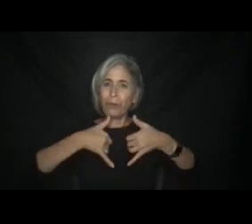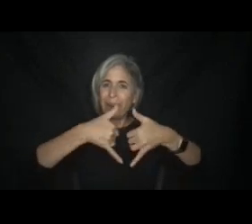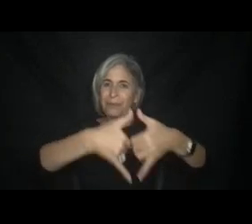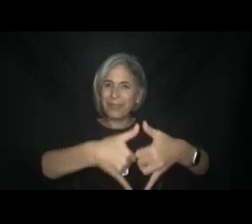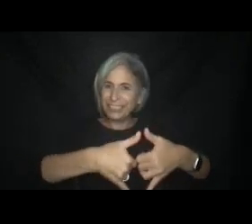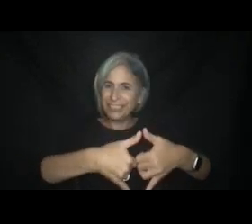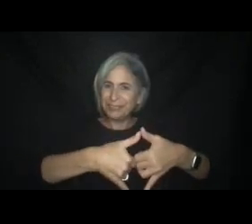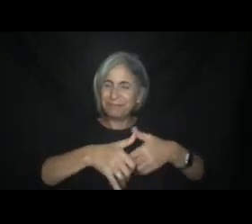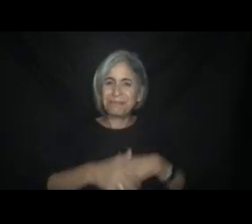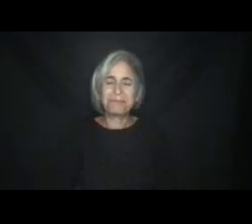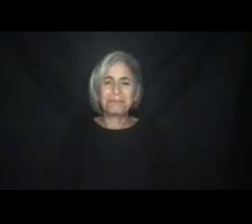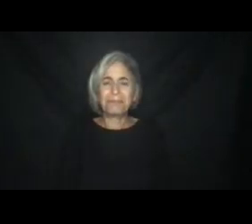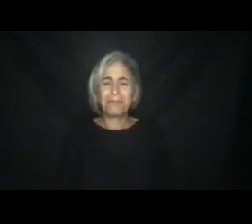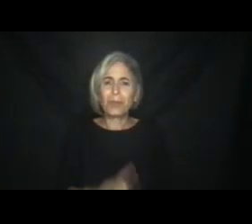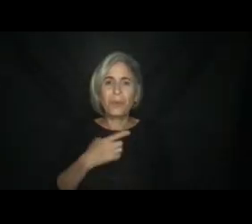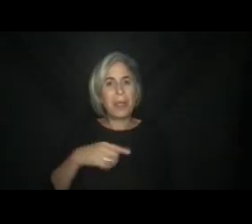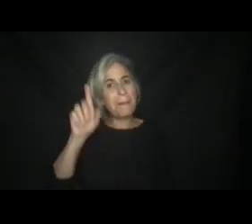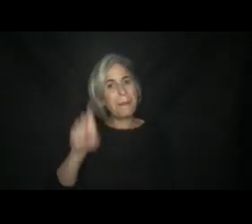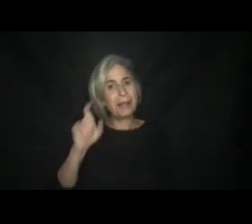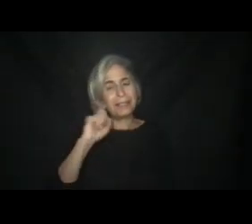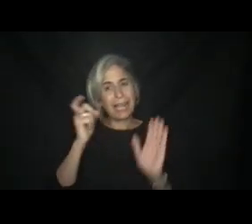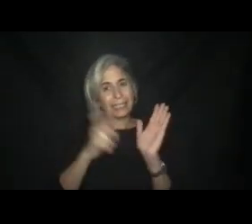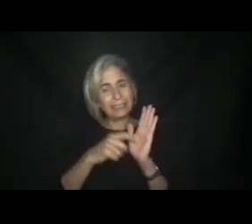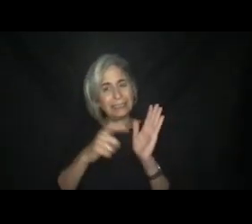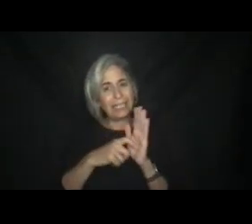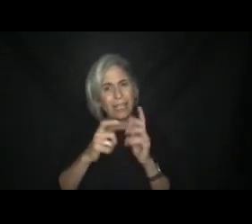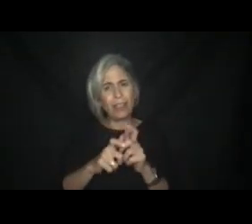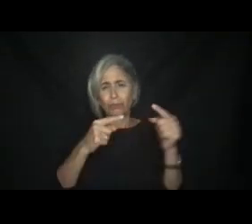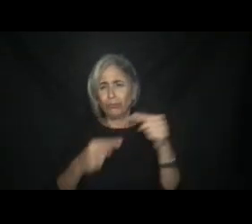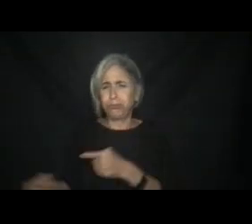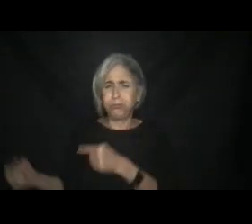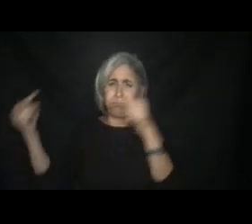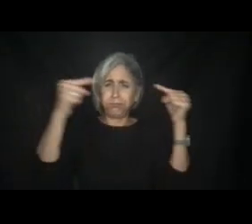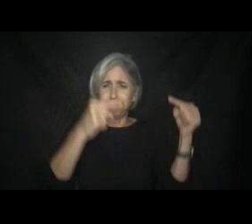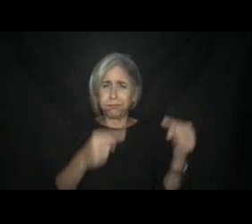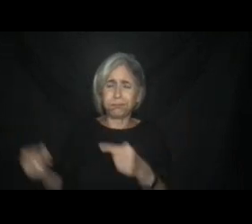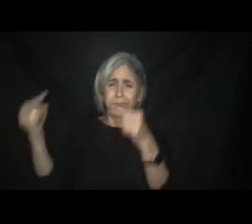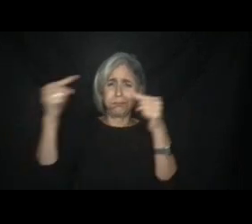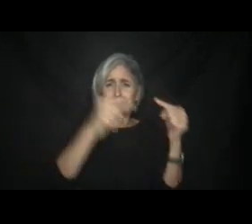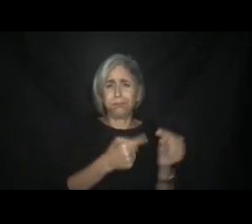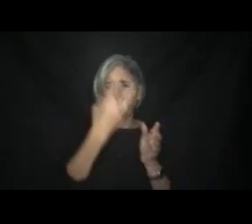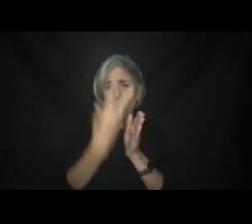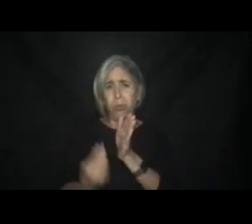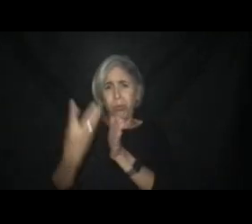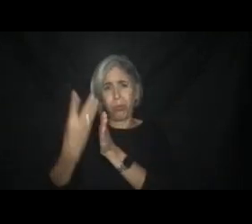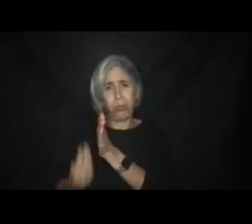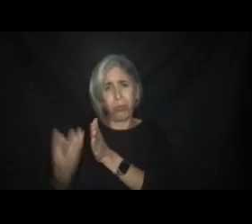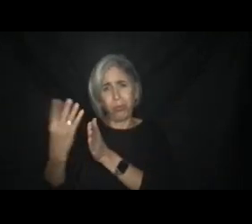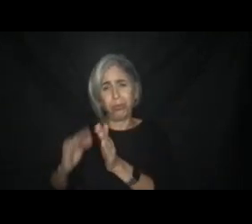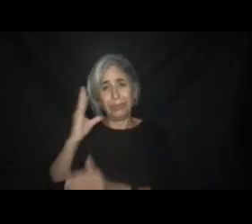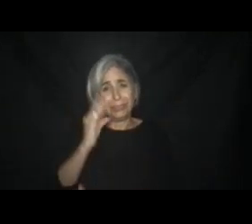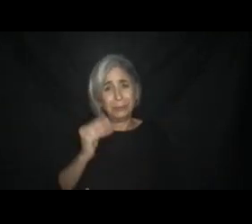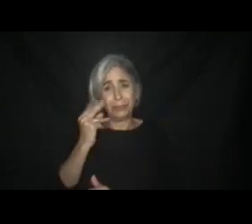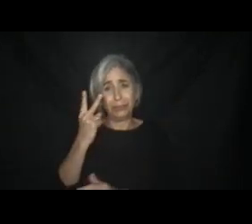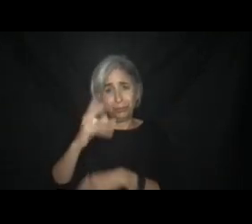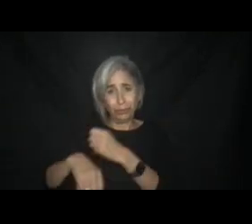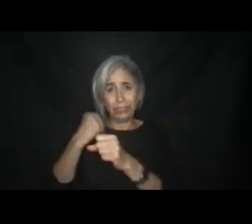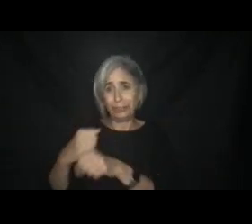person. So we must acknowledge the tremendous struggles and losses that we have all experienced in those 2